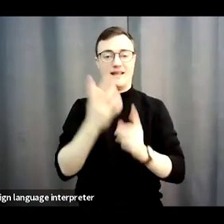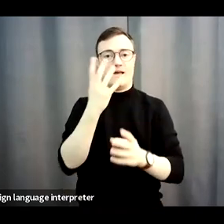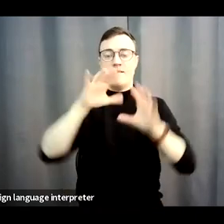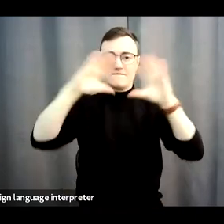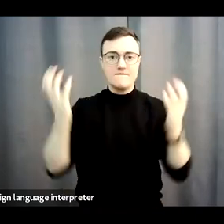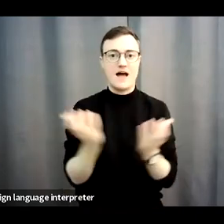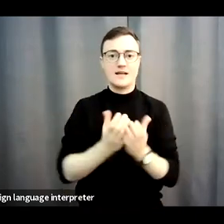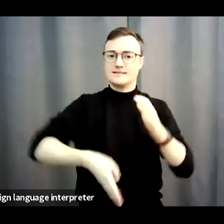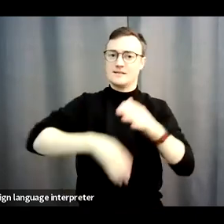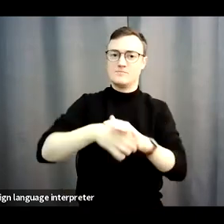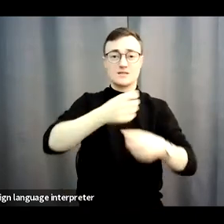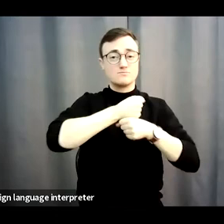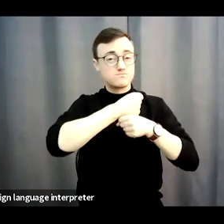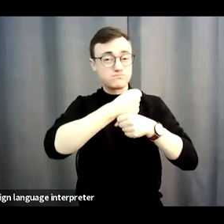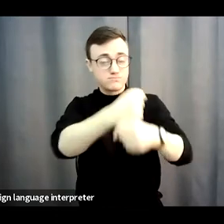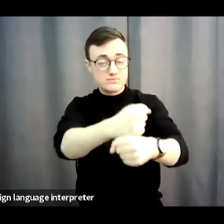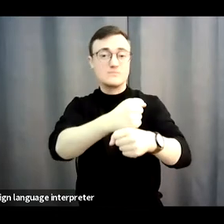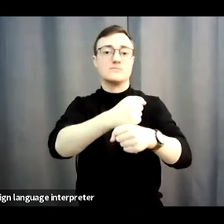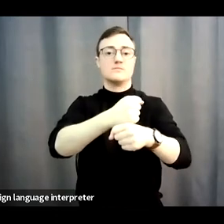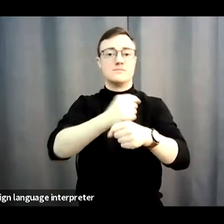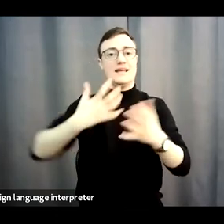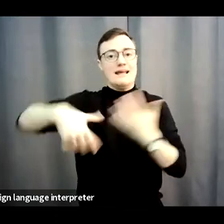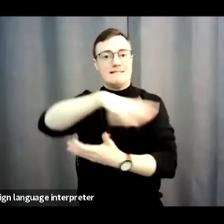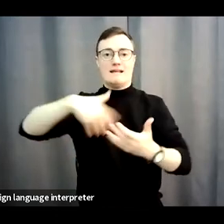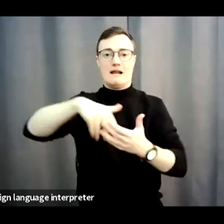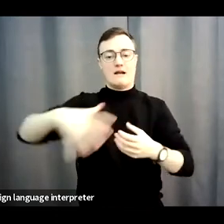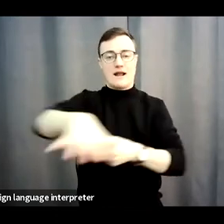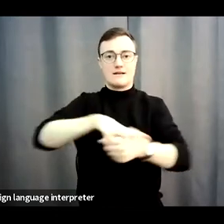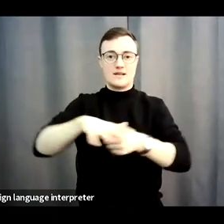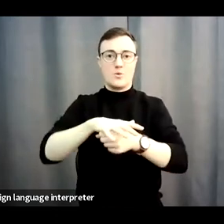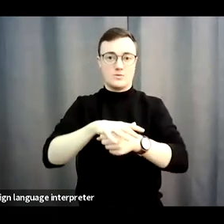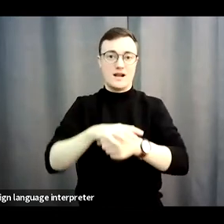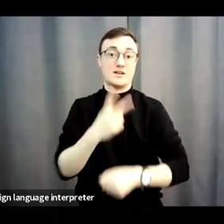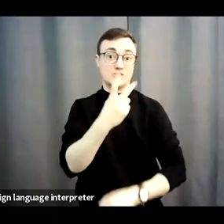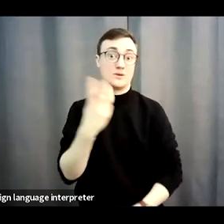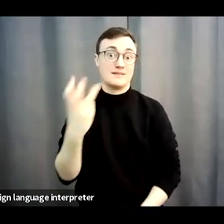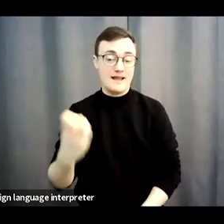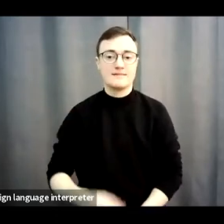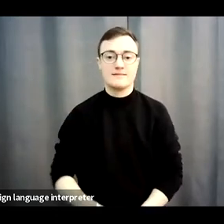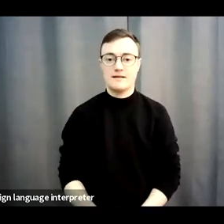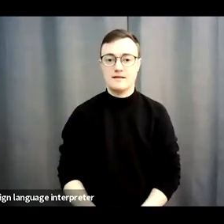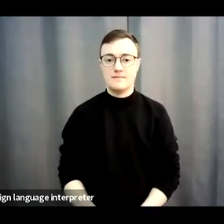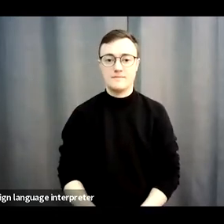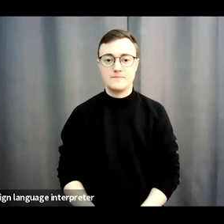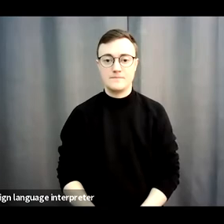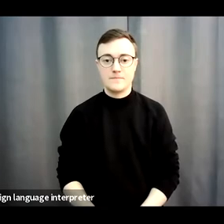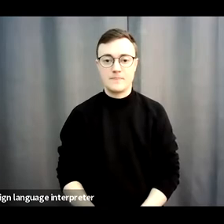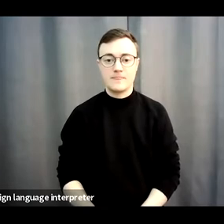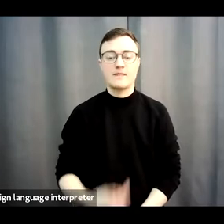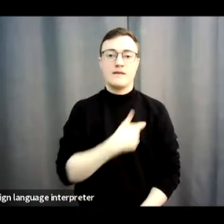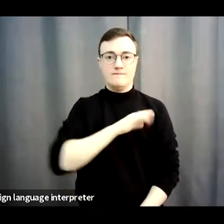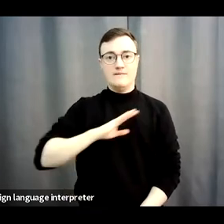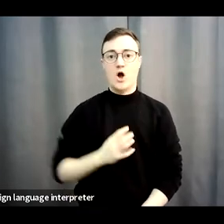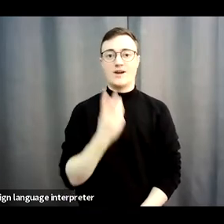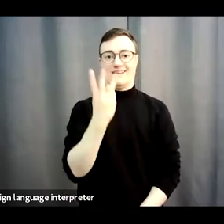region by 2030. Accordingly, the cooperation focuses on three main